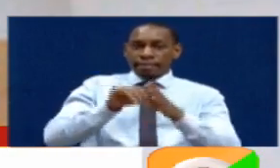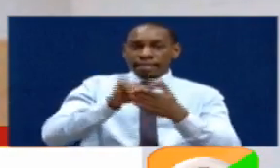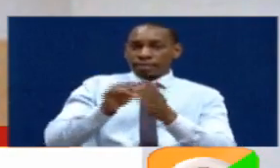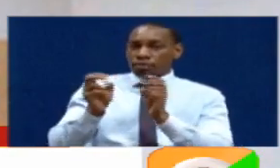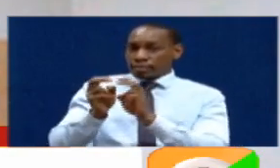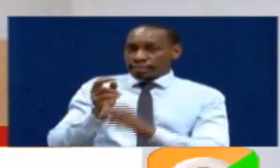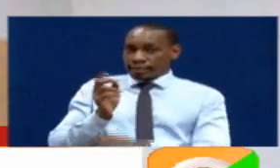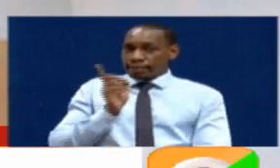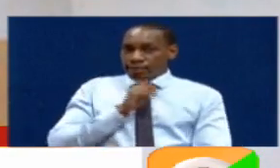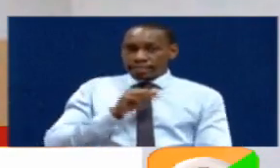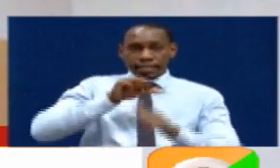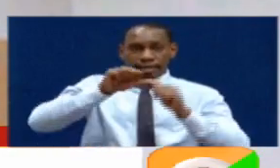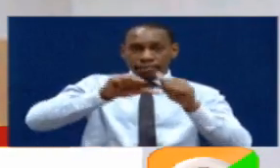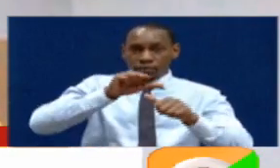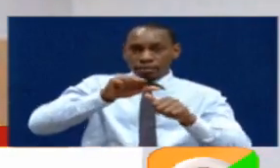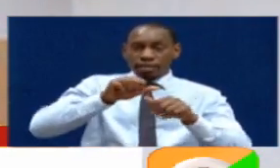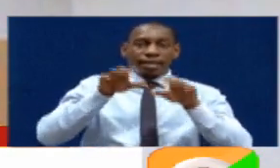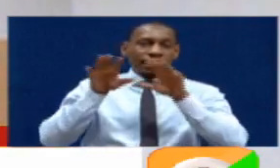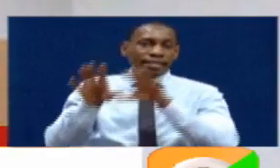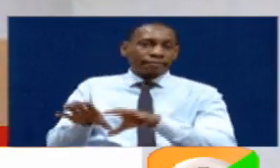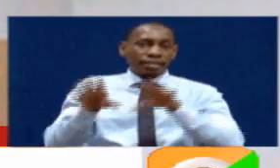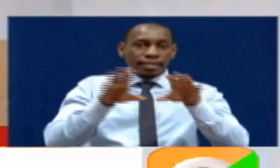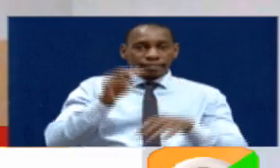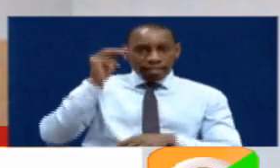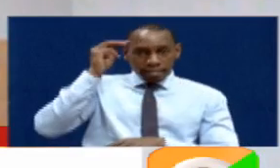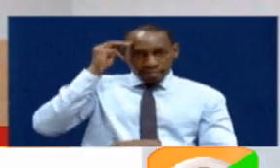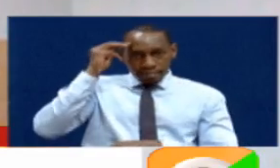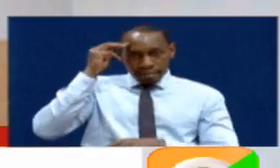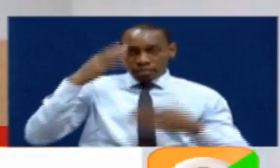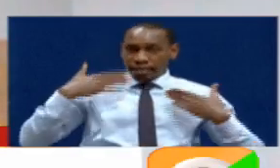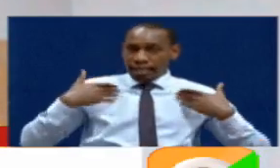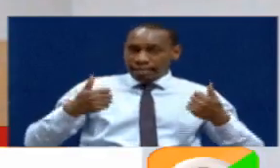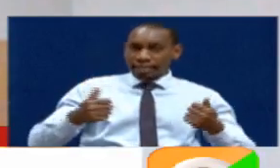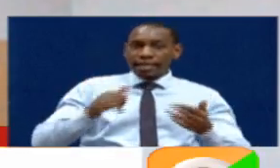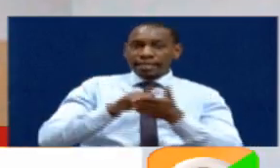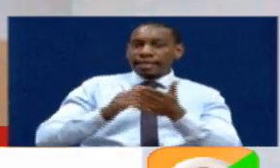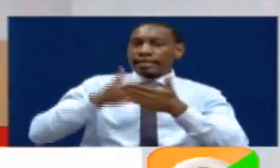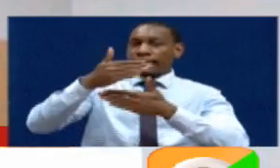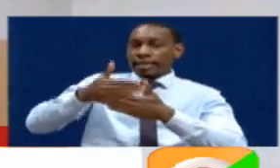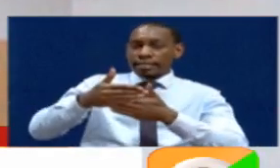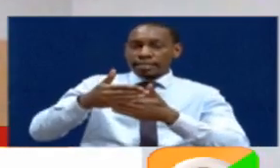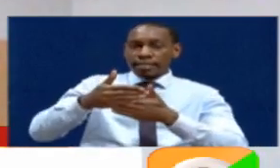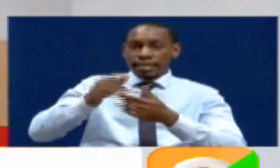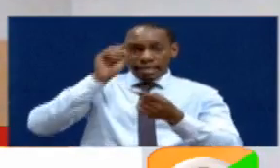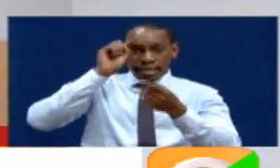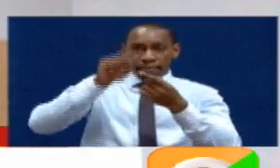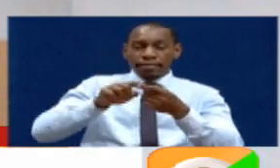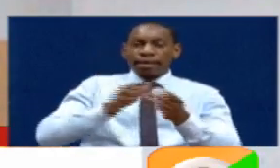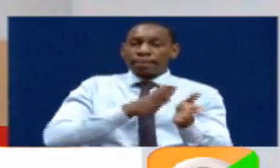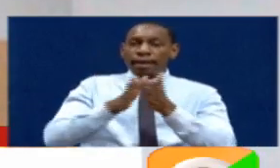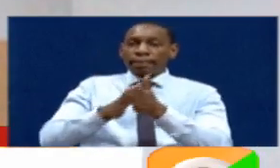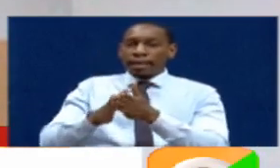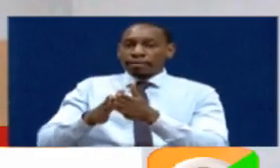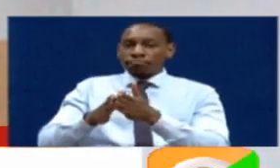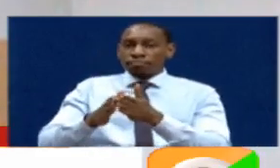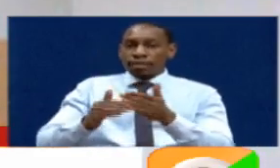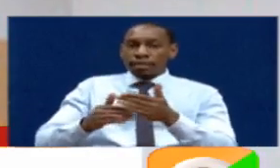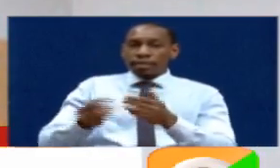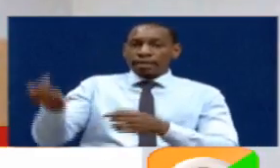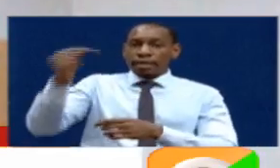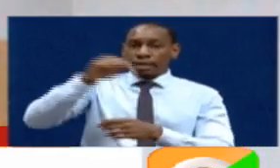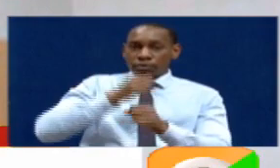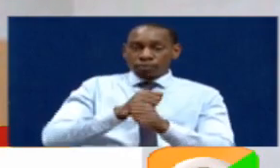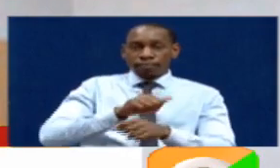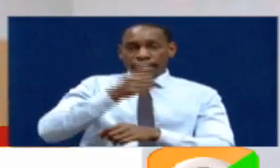out to me about suffering from mental health and things like that. So that's my next mission, and that's what I'm planning to come and do. But